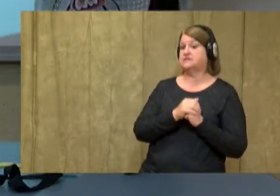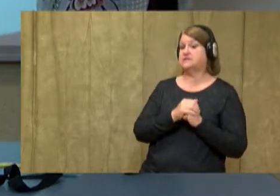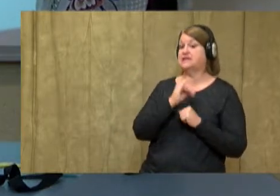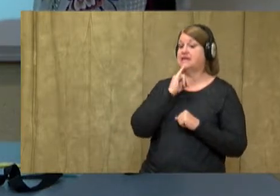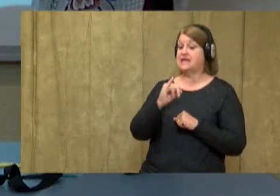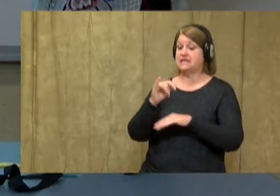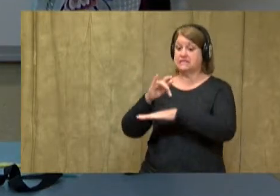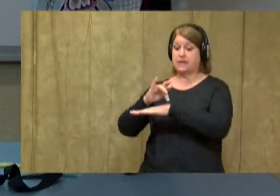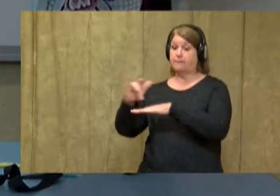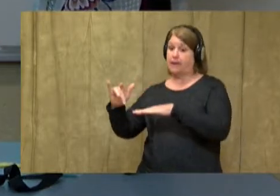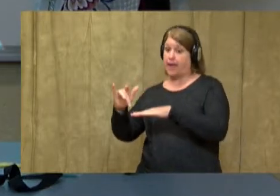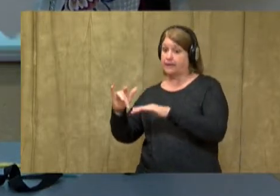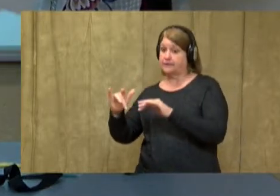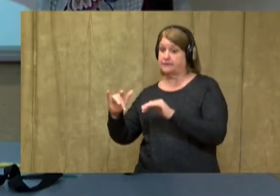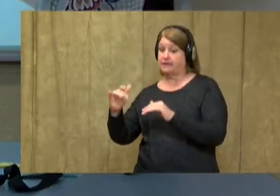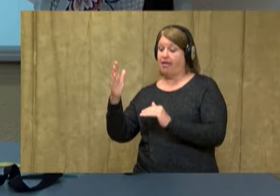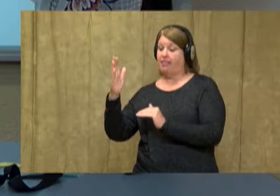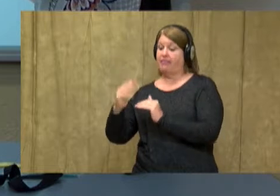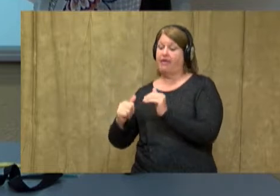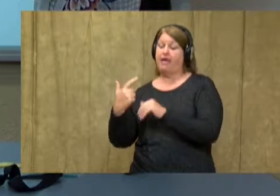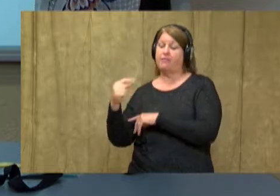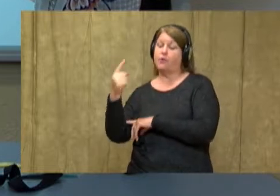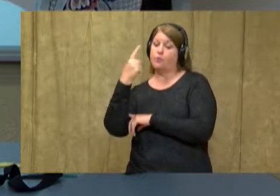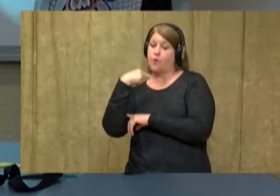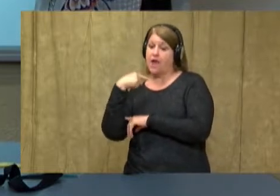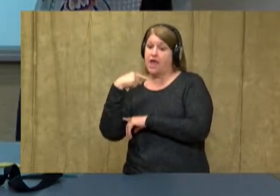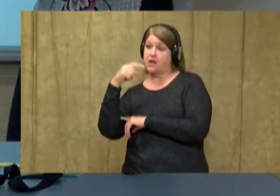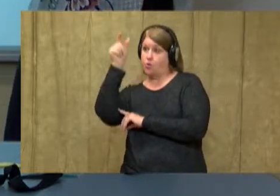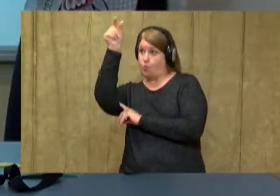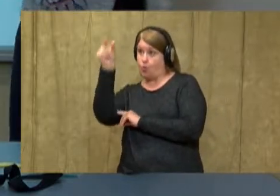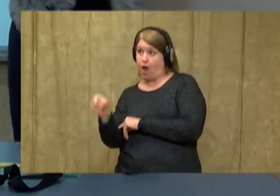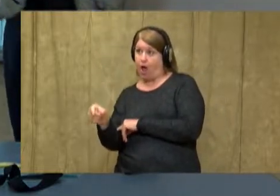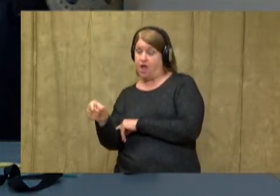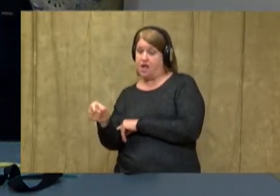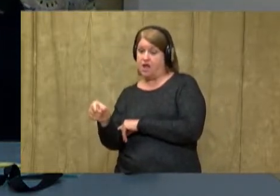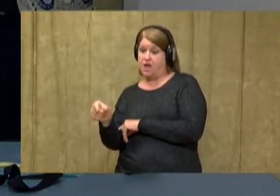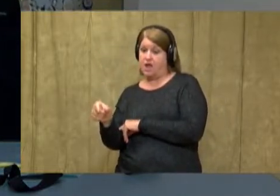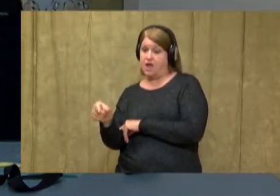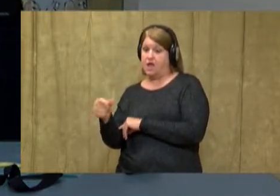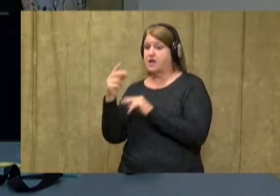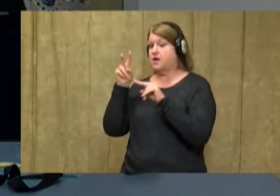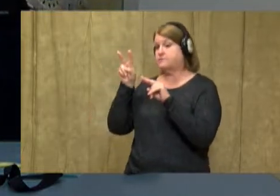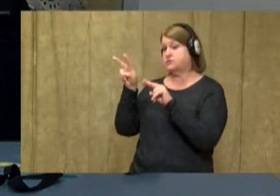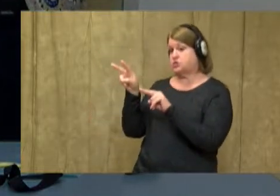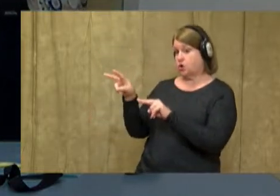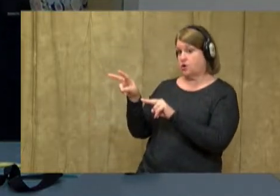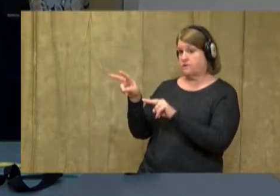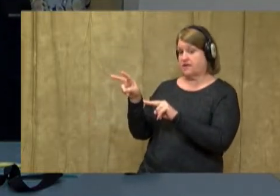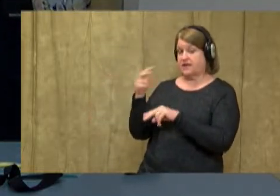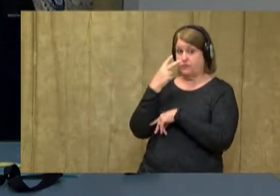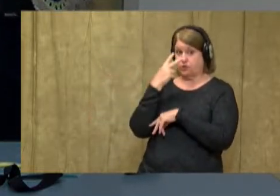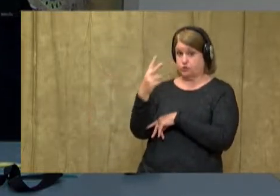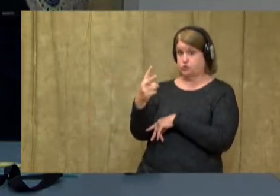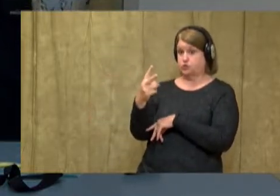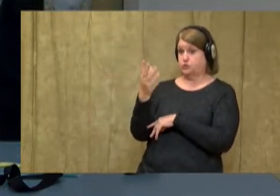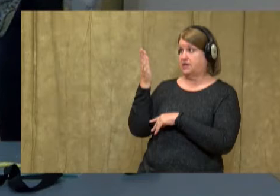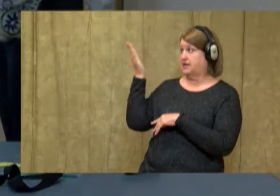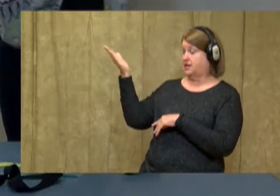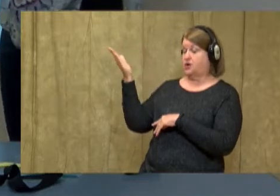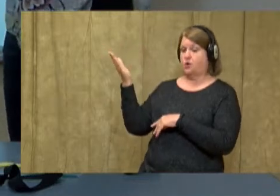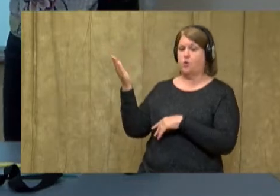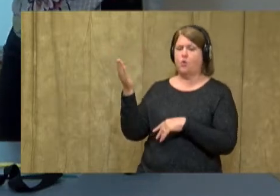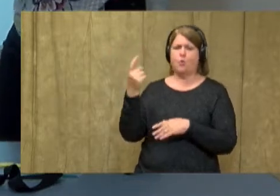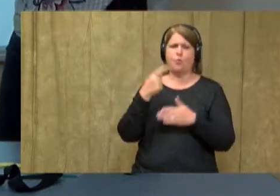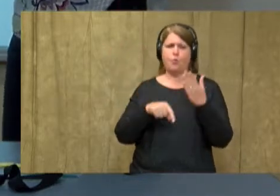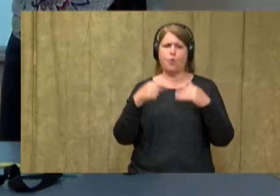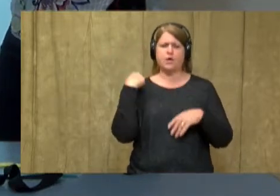is blank than the red rod. Okay, so observing our two rods right here, what do